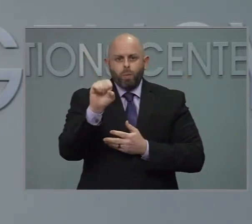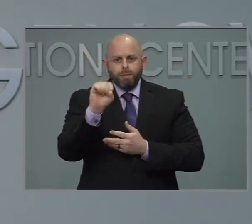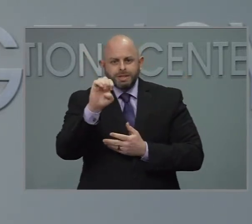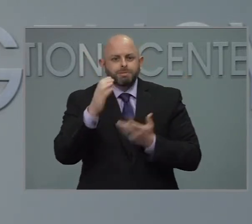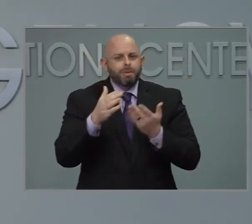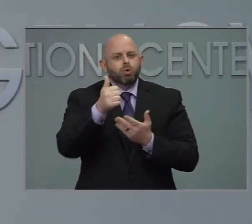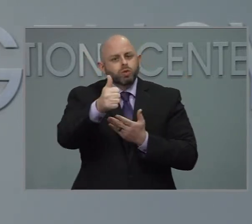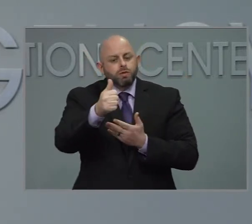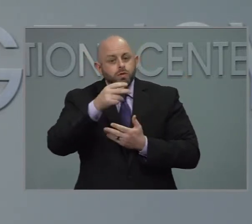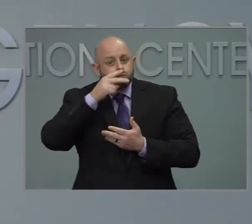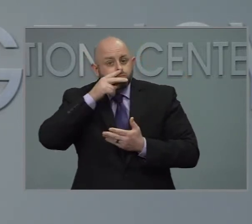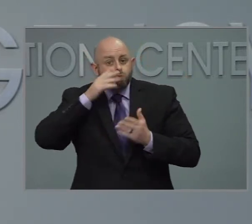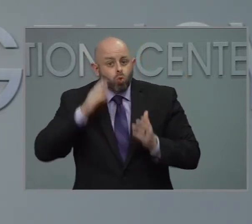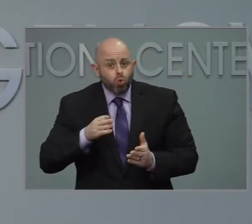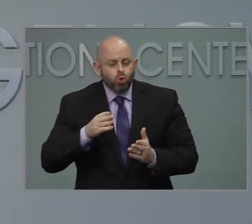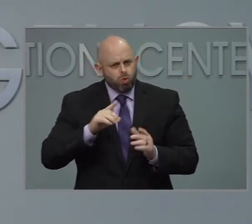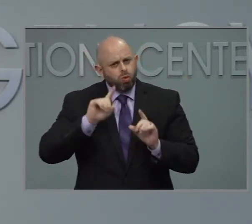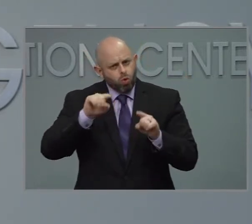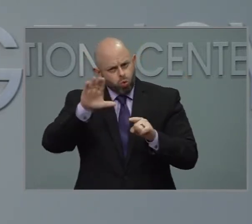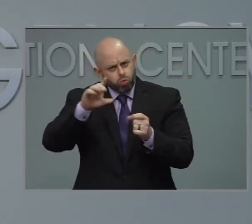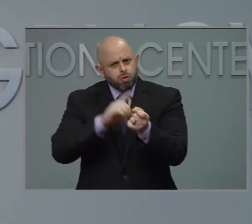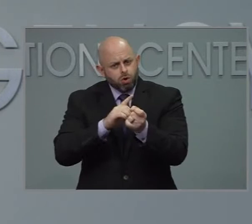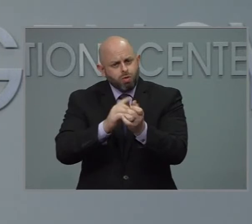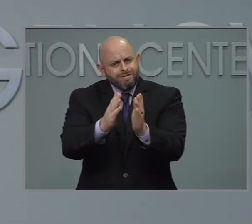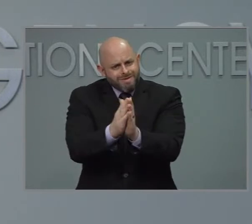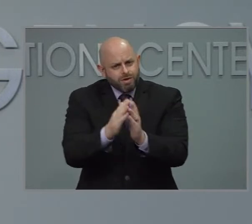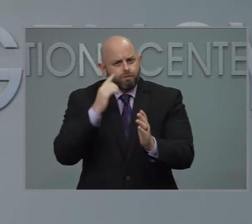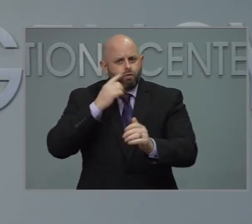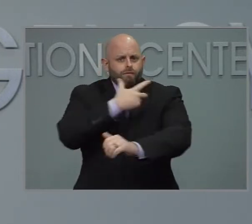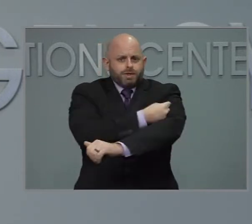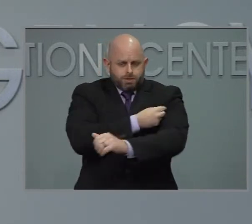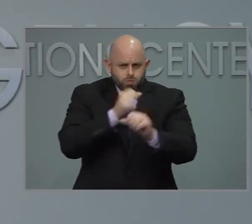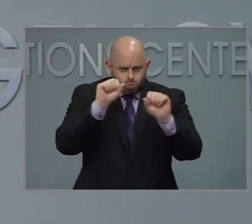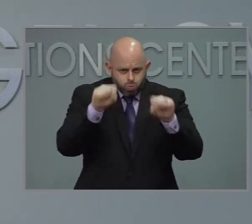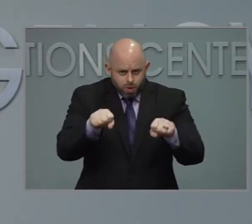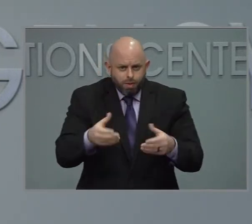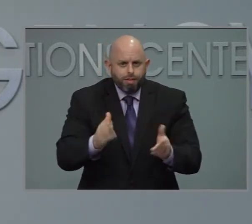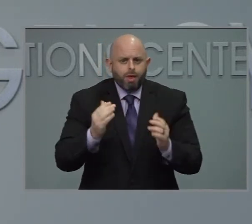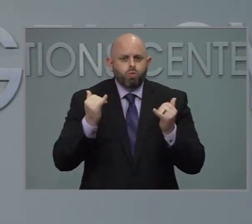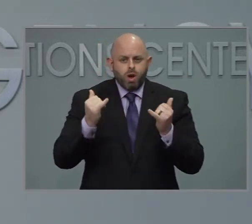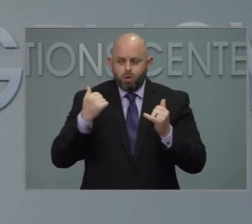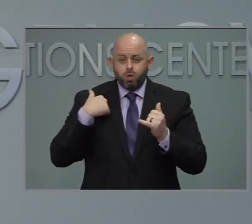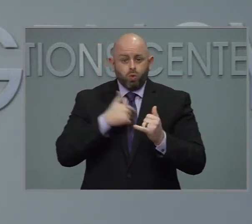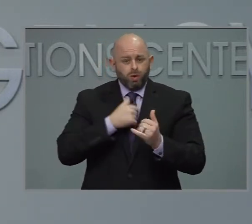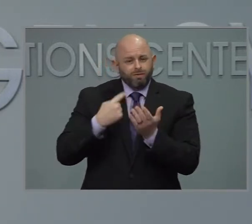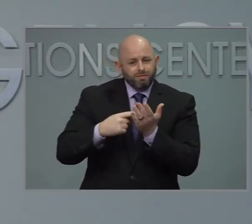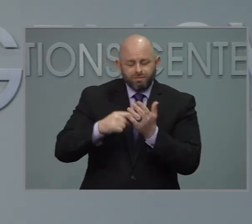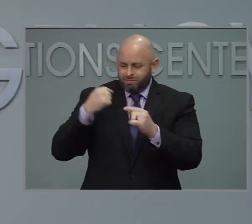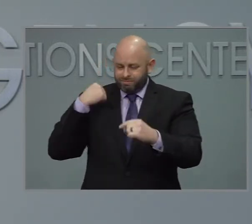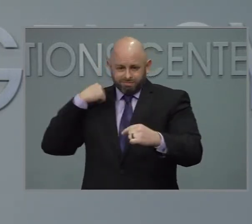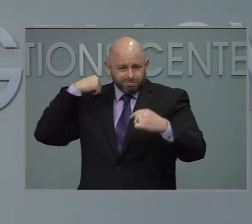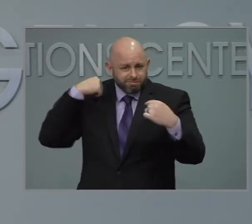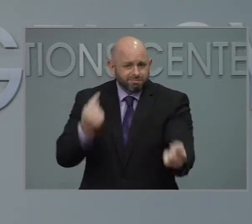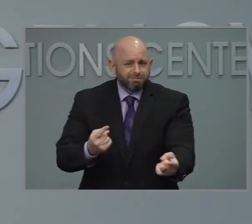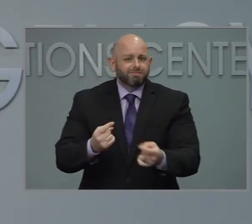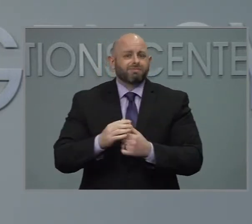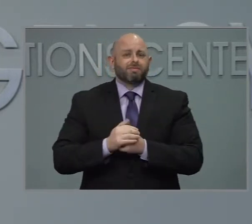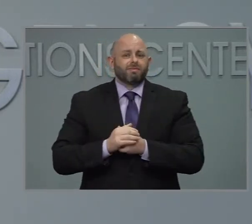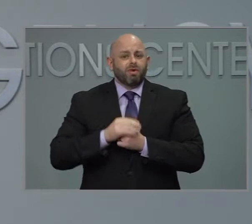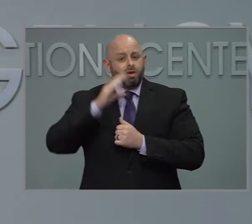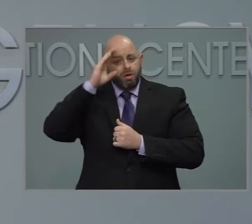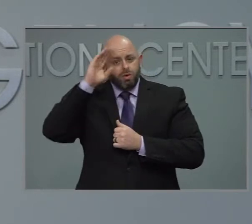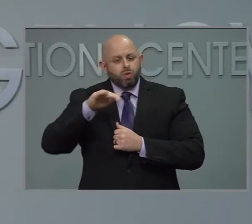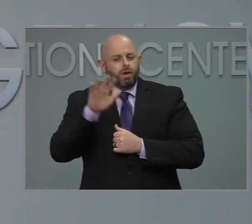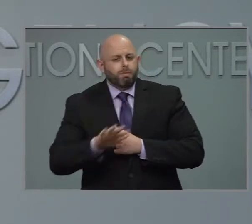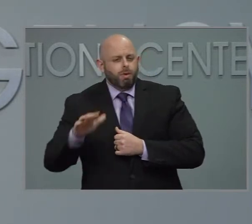those conditions and see if they are eligible. We've talked throughout this year of COVID where we know that half